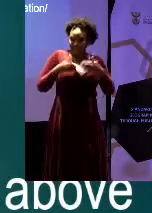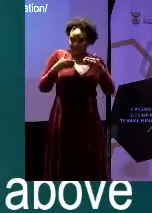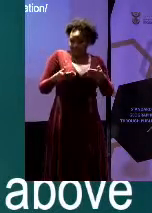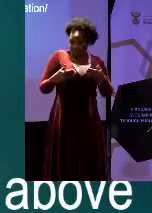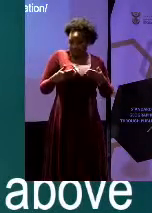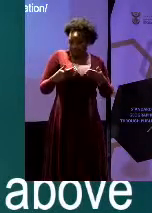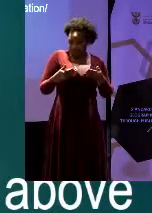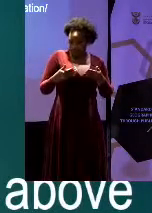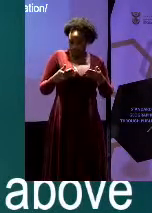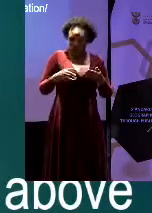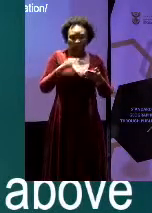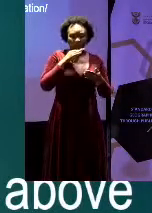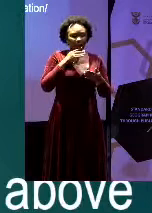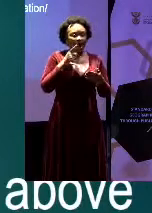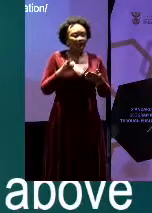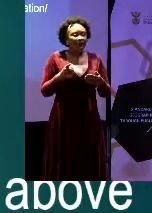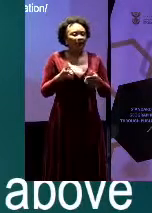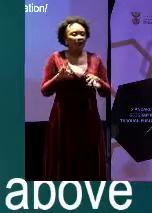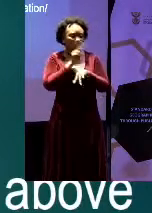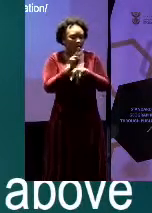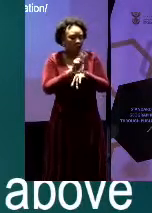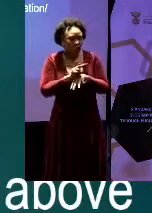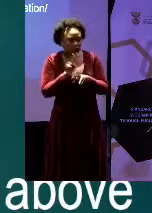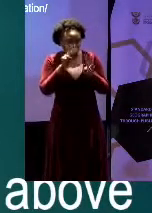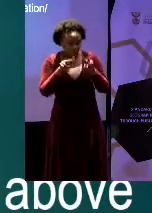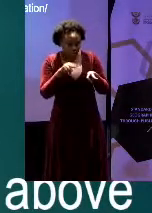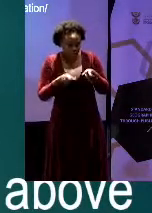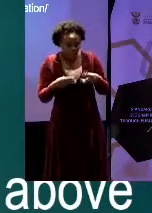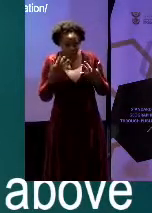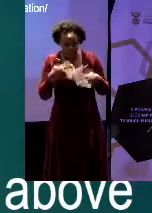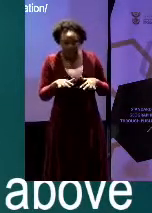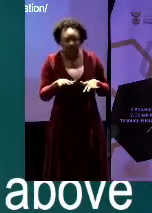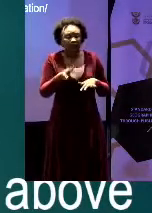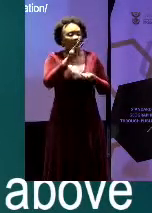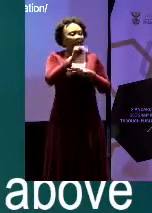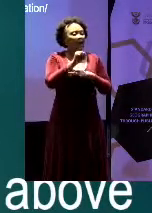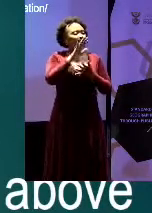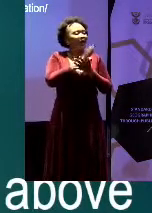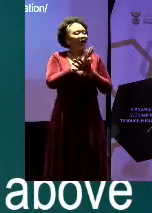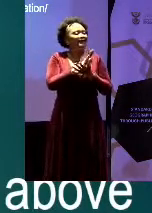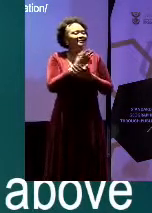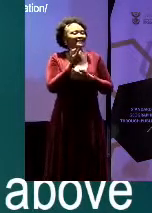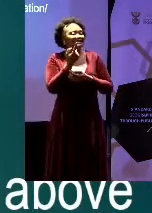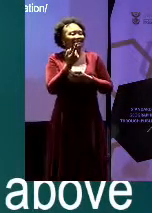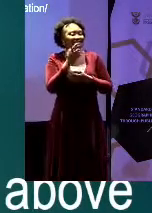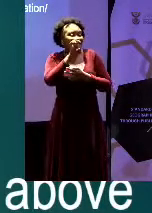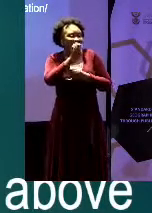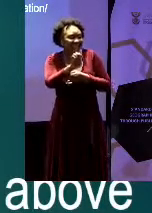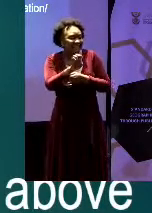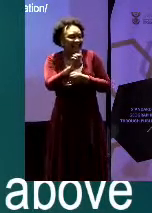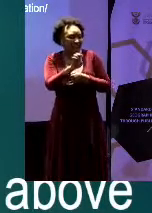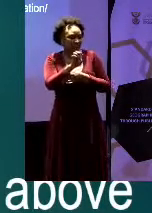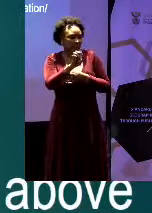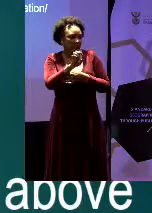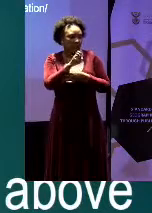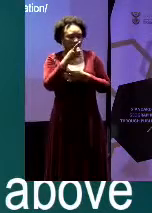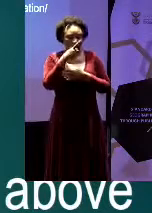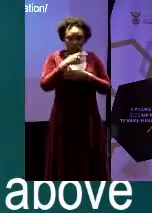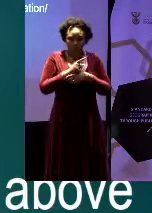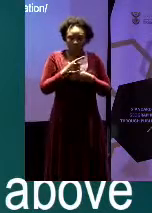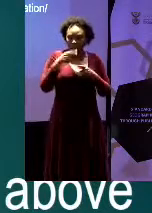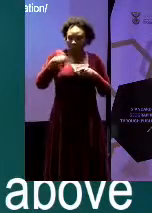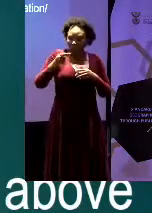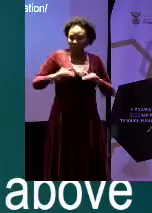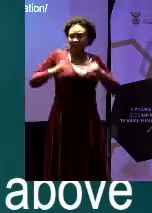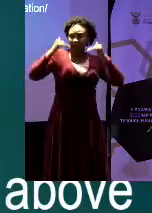Performance review continued. M&E assessment has consistently been above average. That's how we have performed as a province.